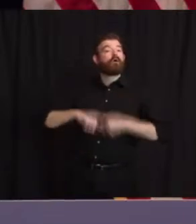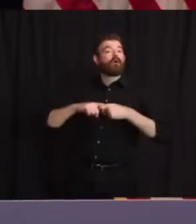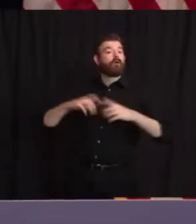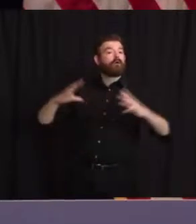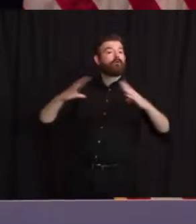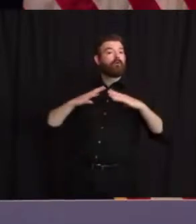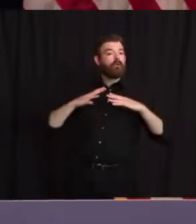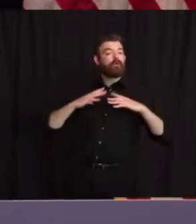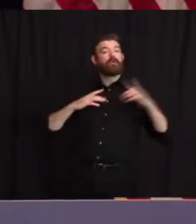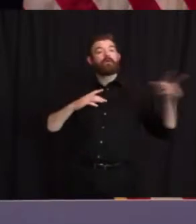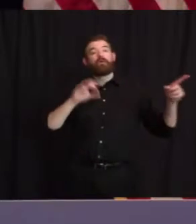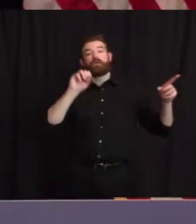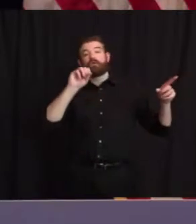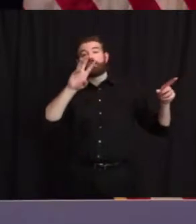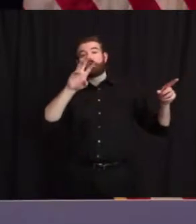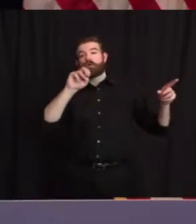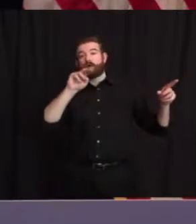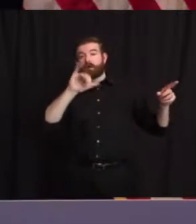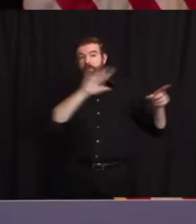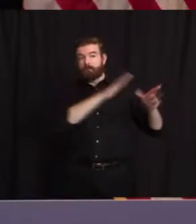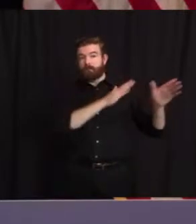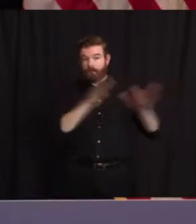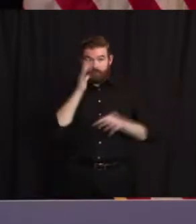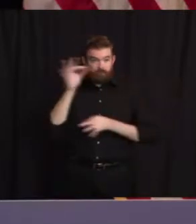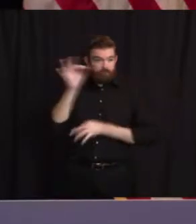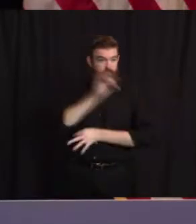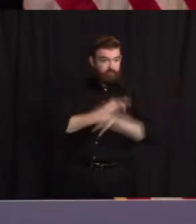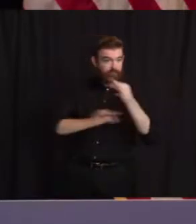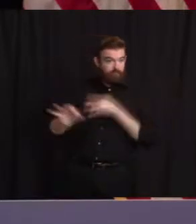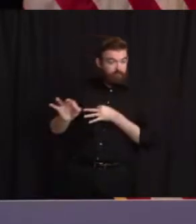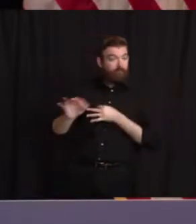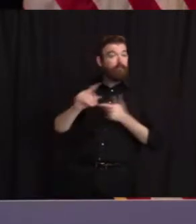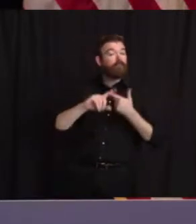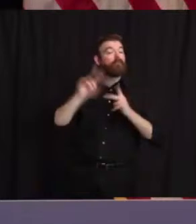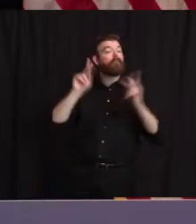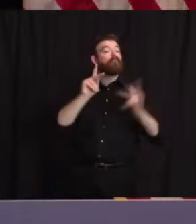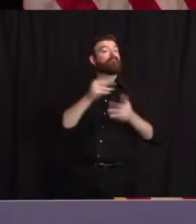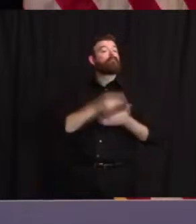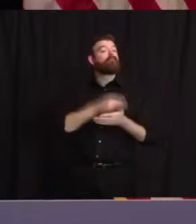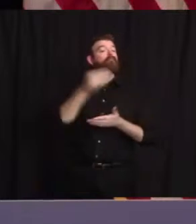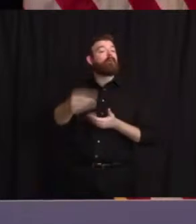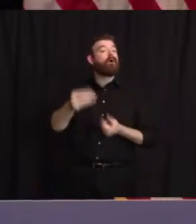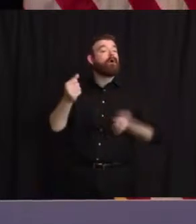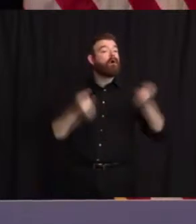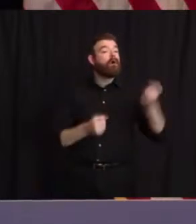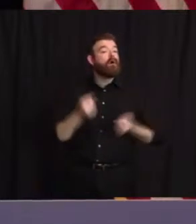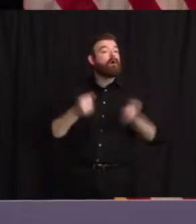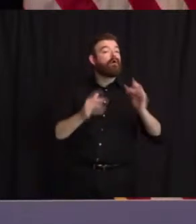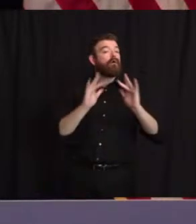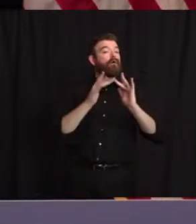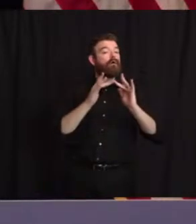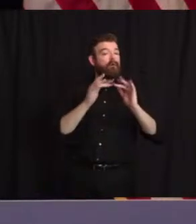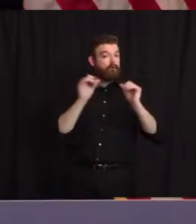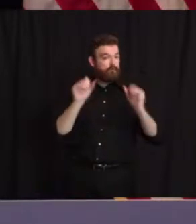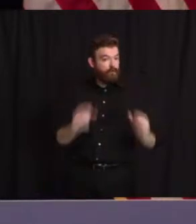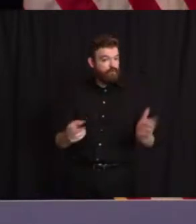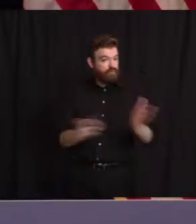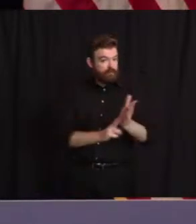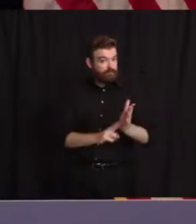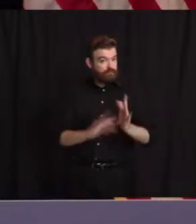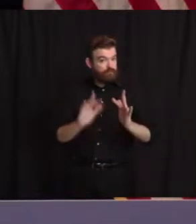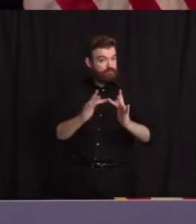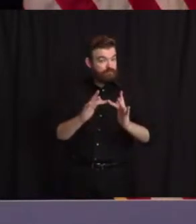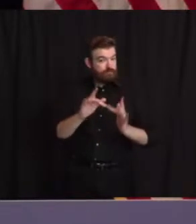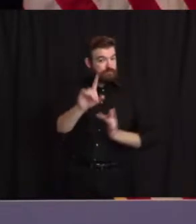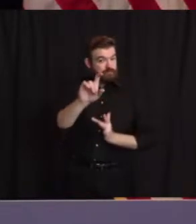from private individuals can't register online and need to drive to get to work. What alternatives are you thinking of? Can the state